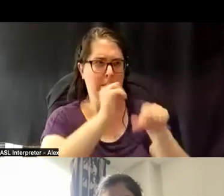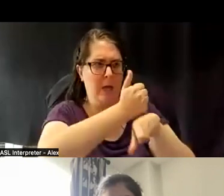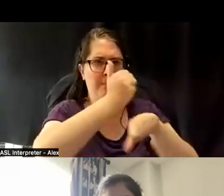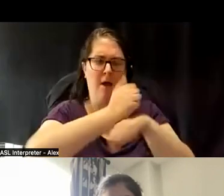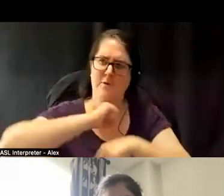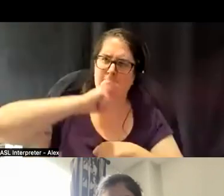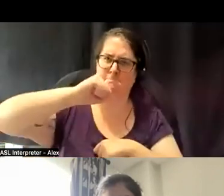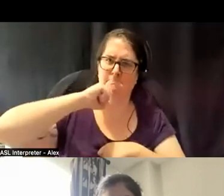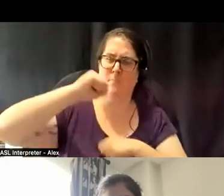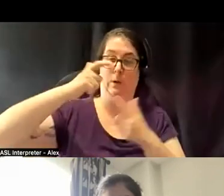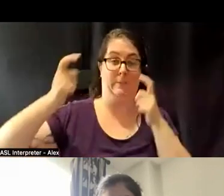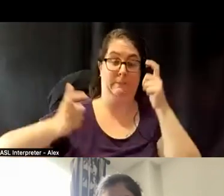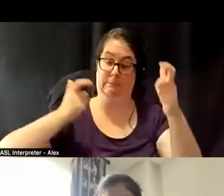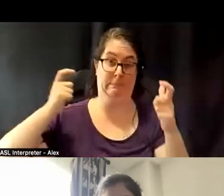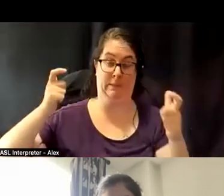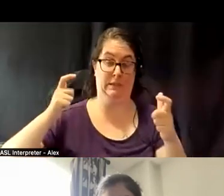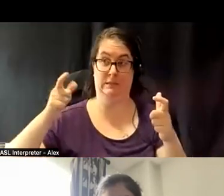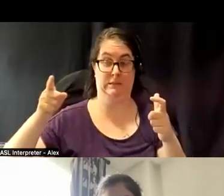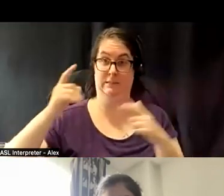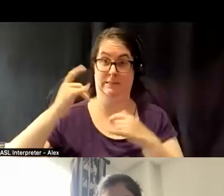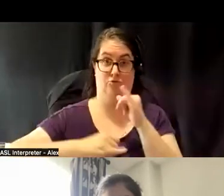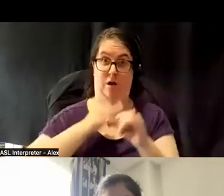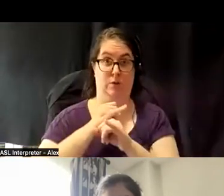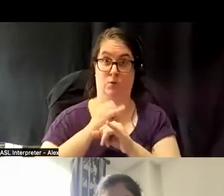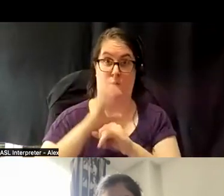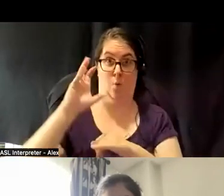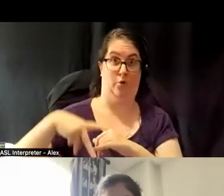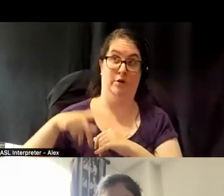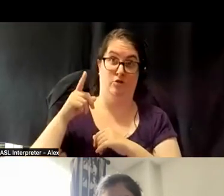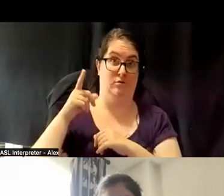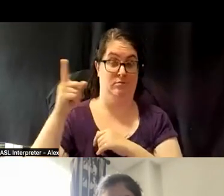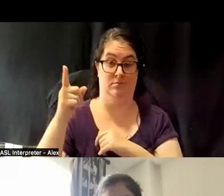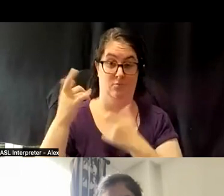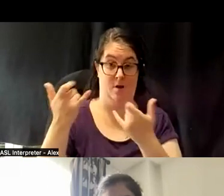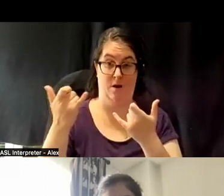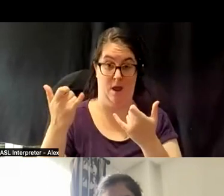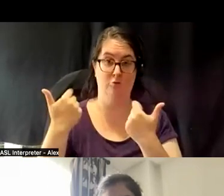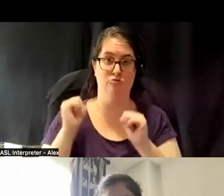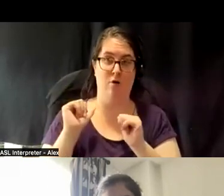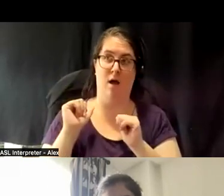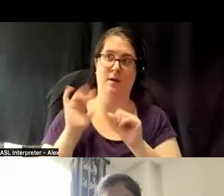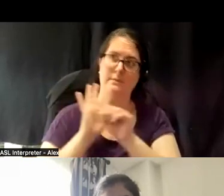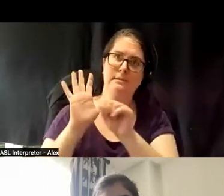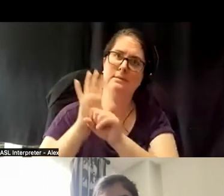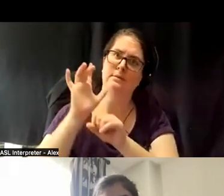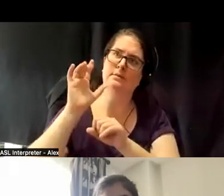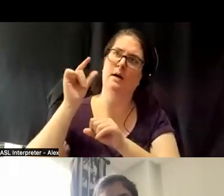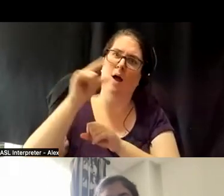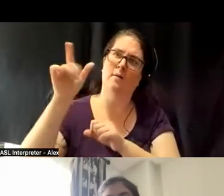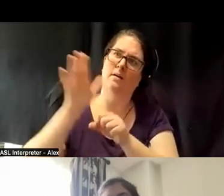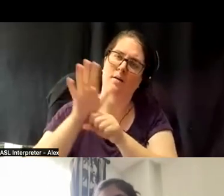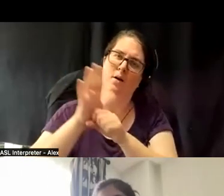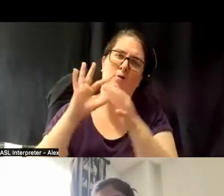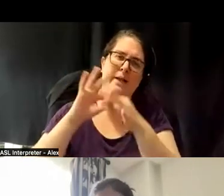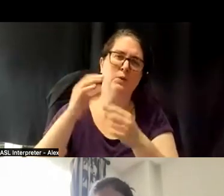back against one of the biggest international corporations in the world, trying to lobby the government for aggressive labor